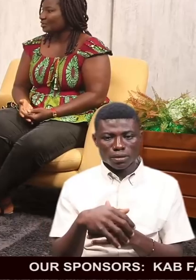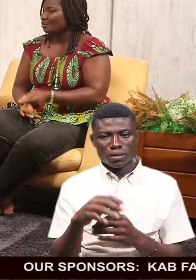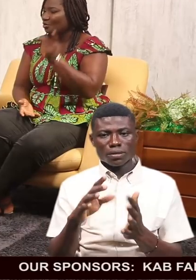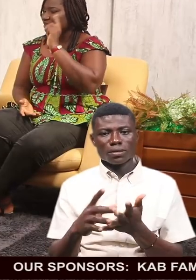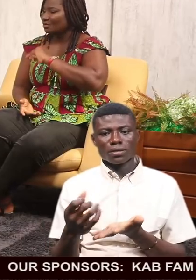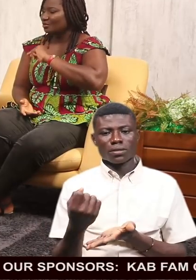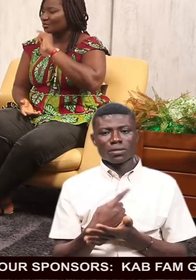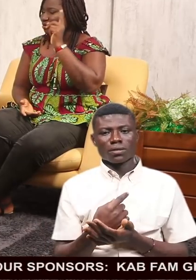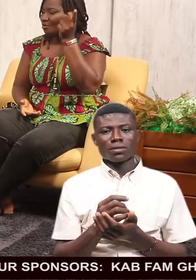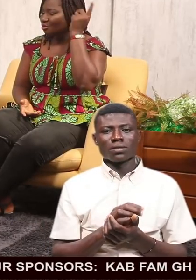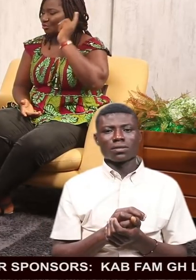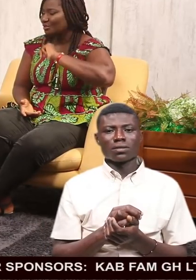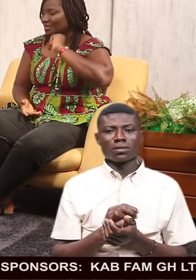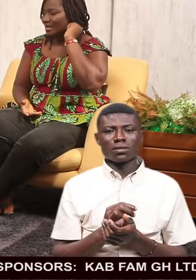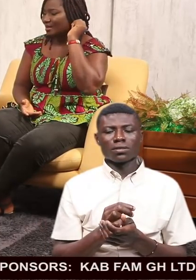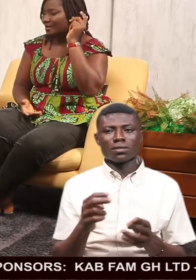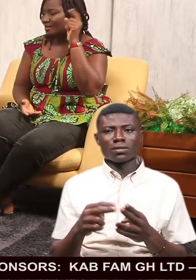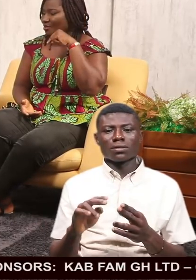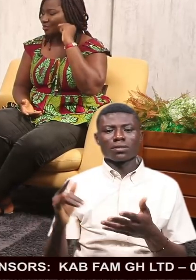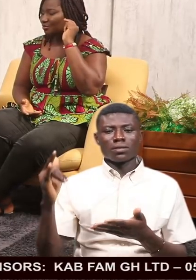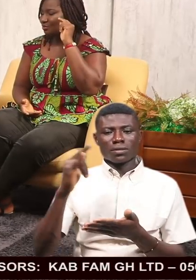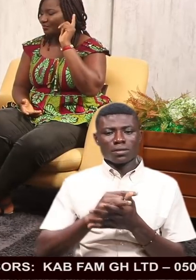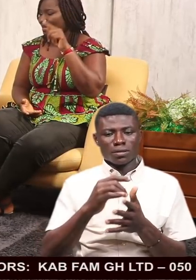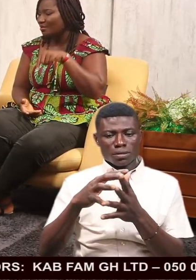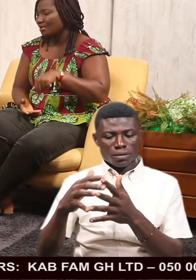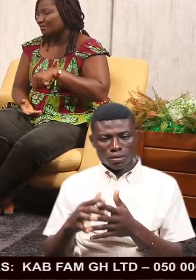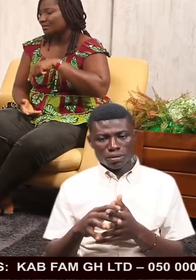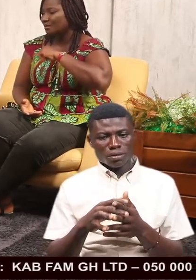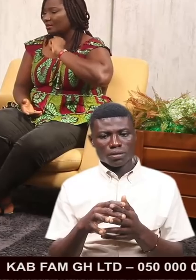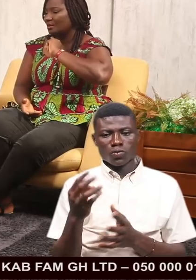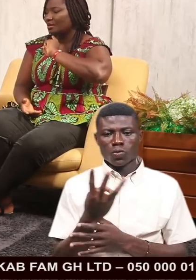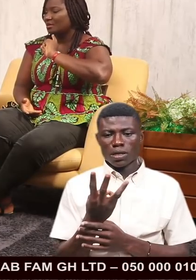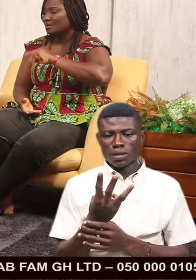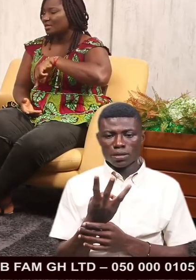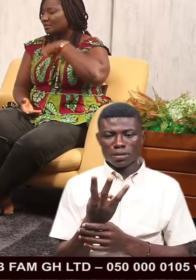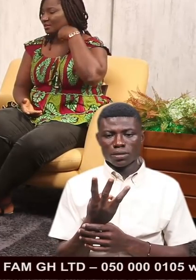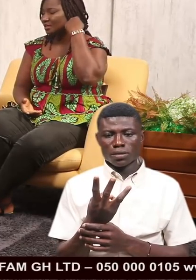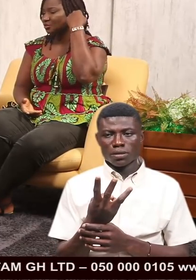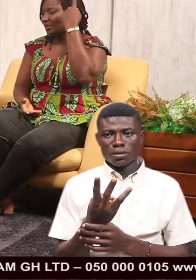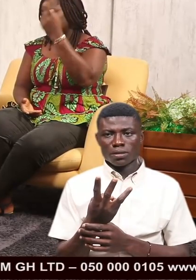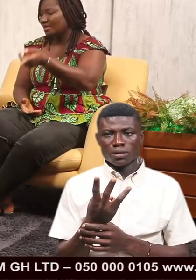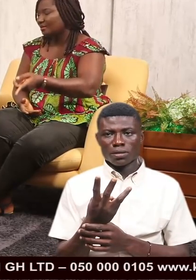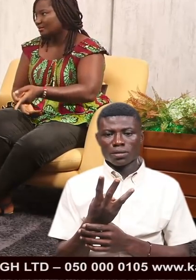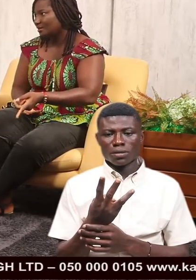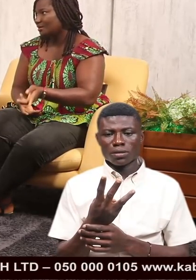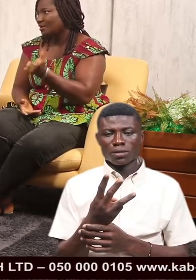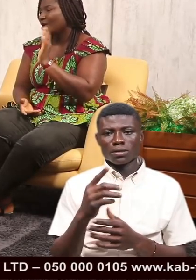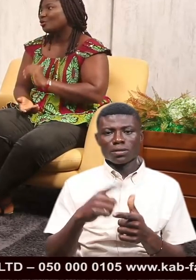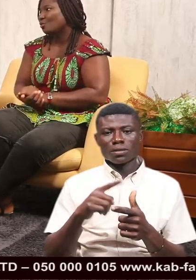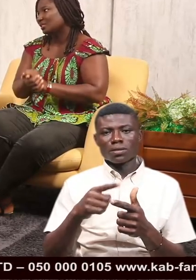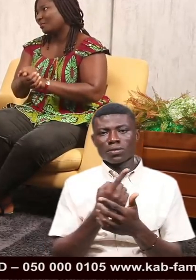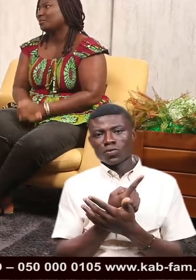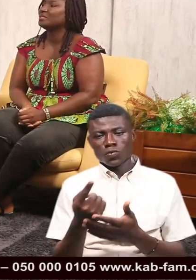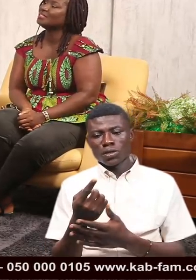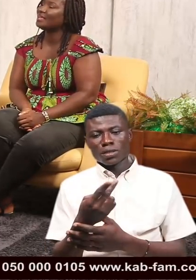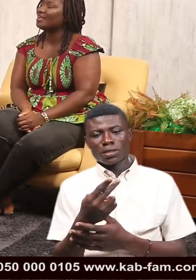say I'm leaving o kodu ye o kodu o fi ha Wednesday next week Thursday e